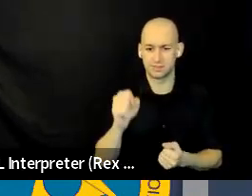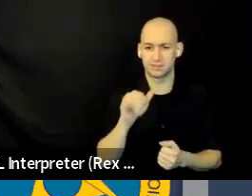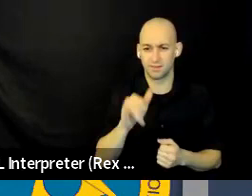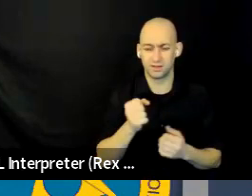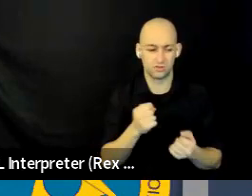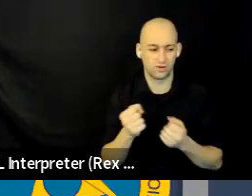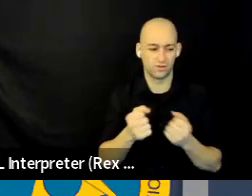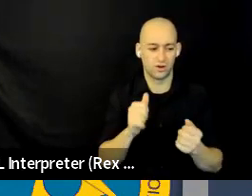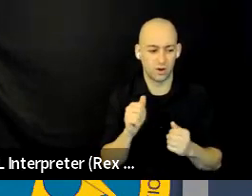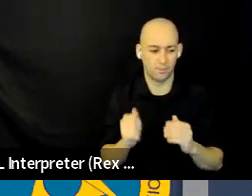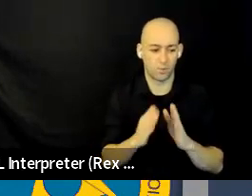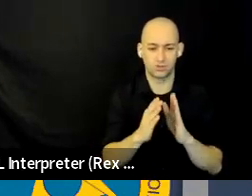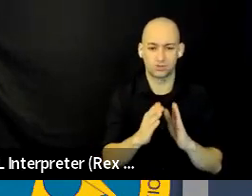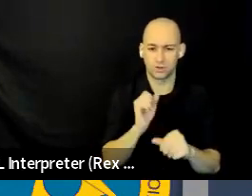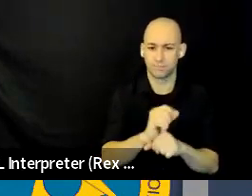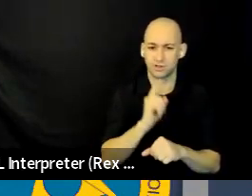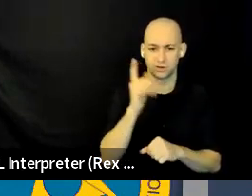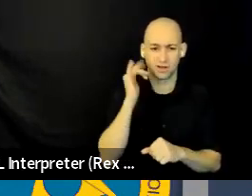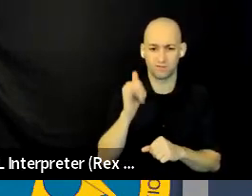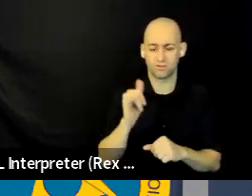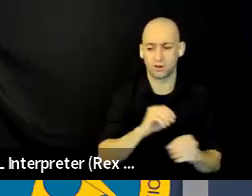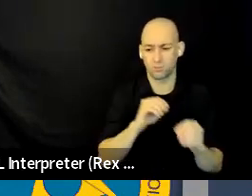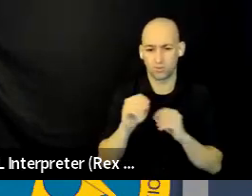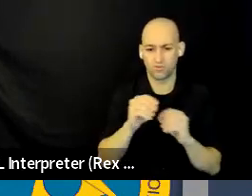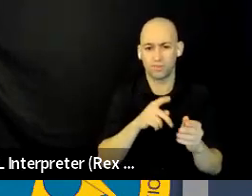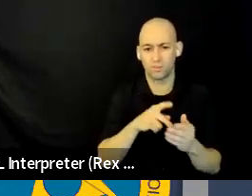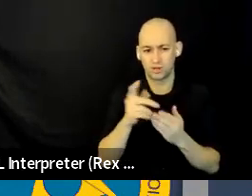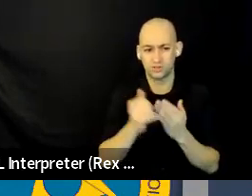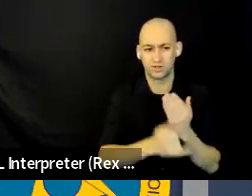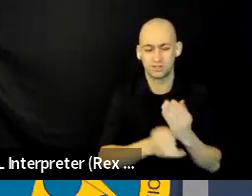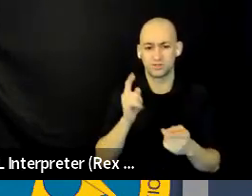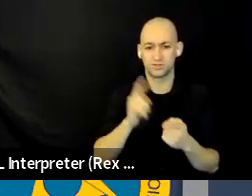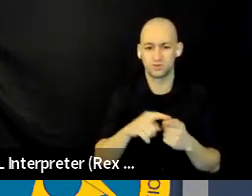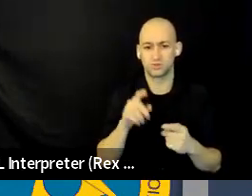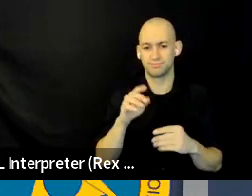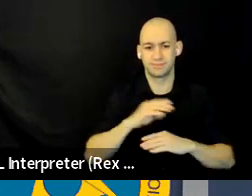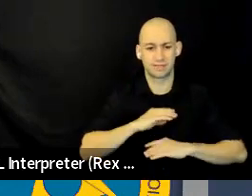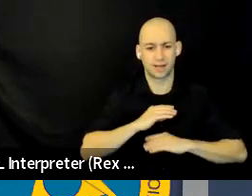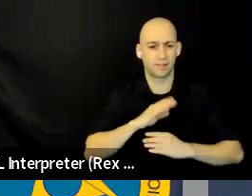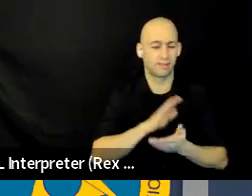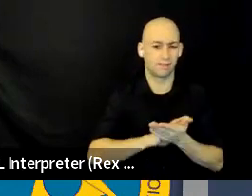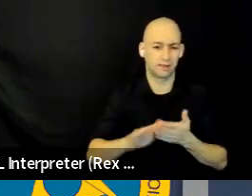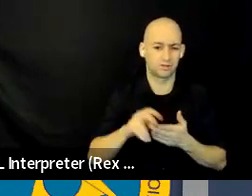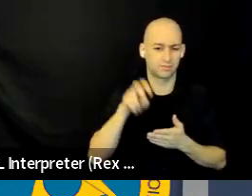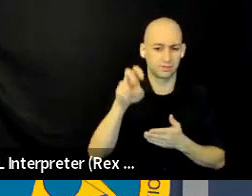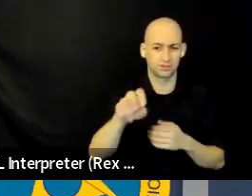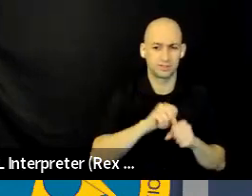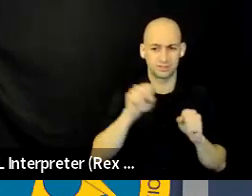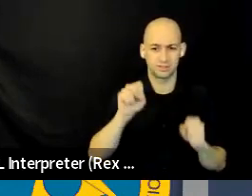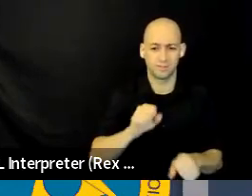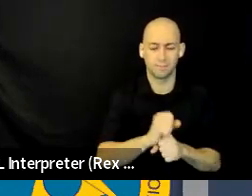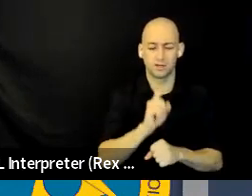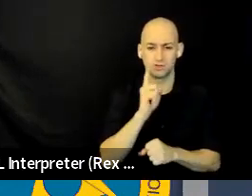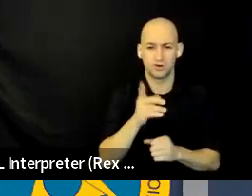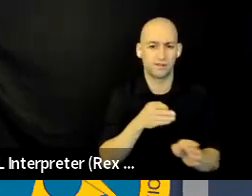ensure that California is promoting projects that move our state towards a sustainable and clean transportation system by ensuring they are in alignment with the Climate